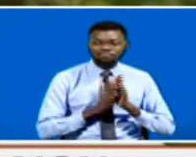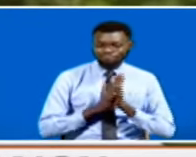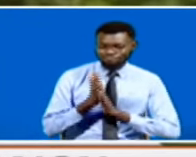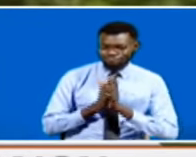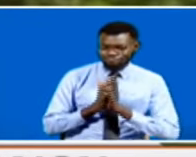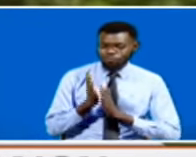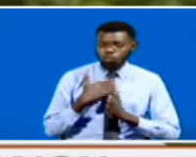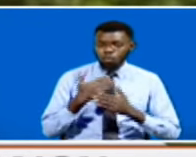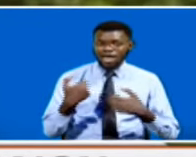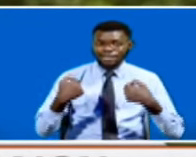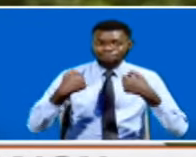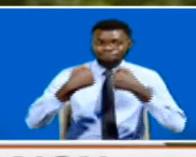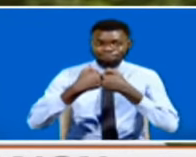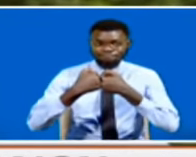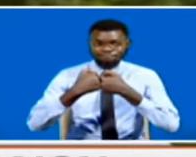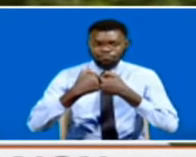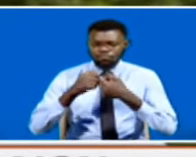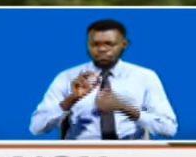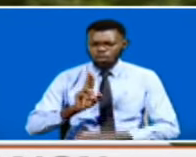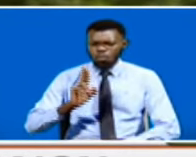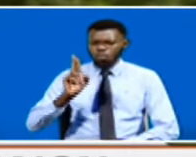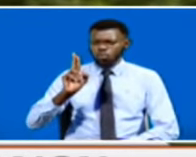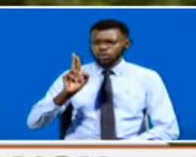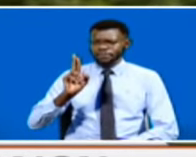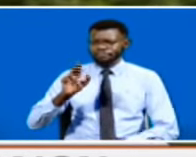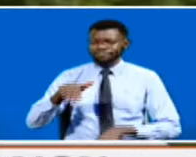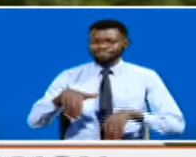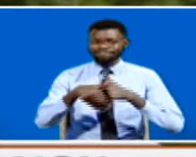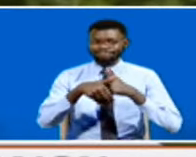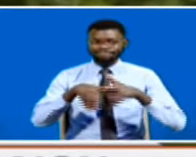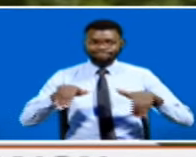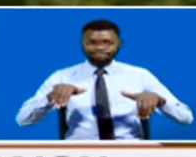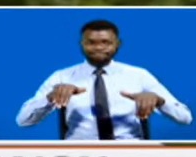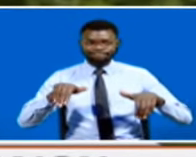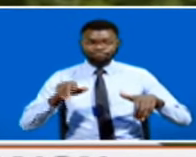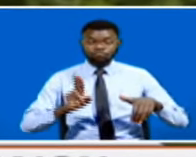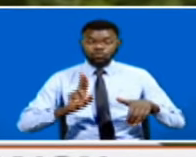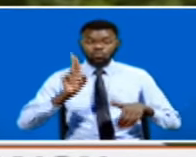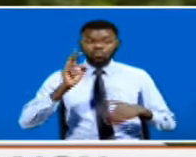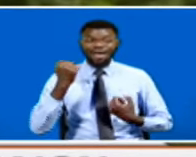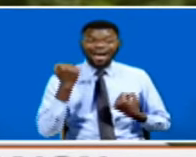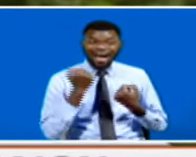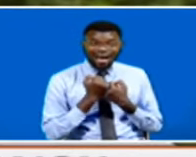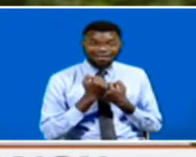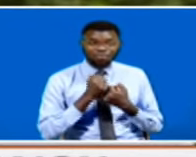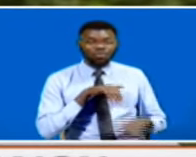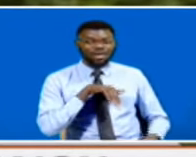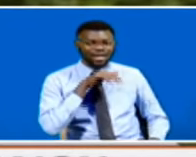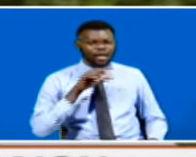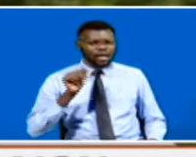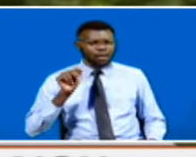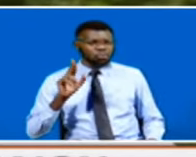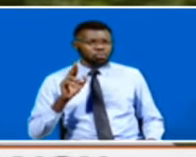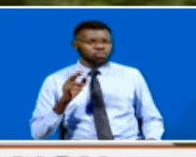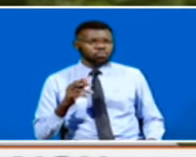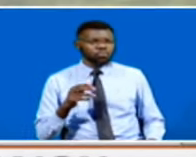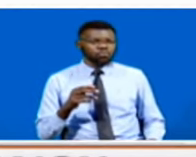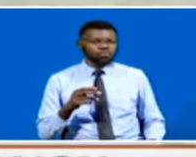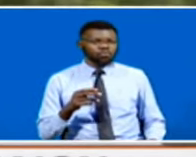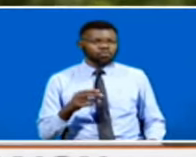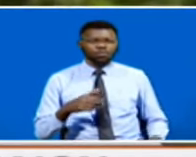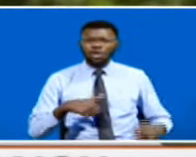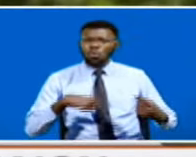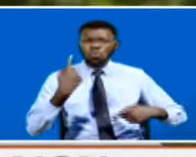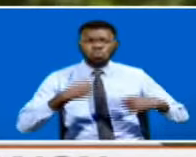it, that was it. Uhuru is supporting Raila Amolo Odinga for the AU position. There's no way they're going to